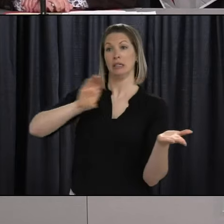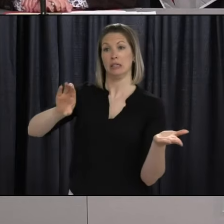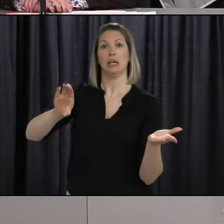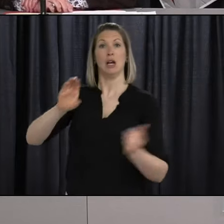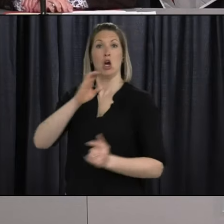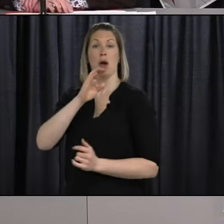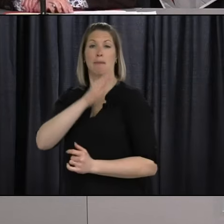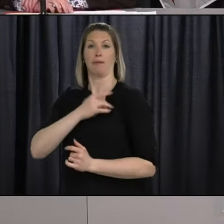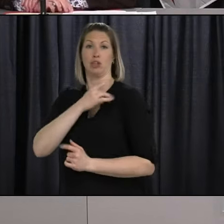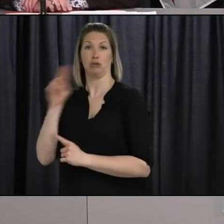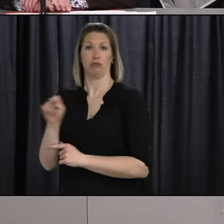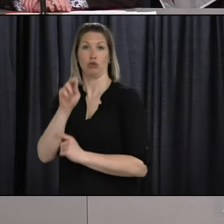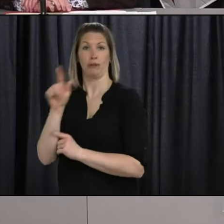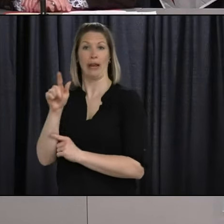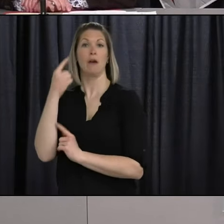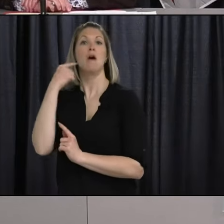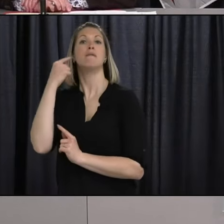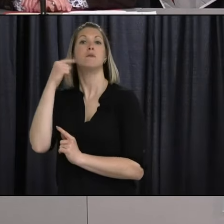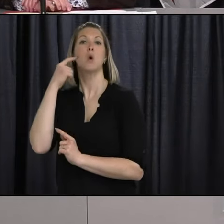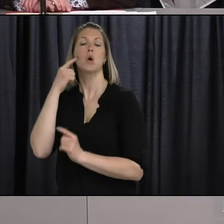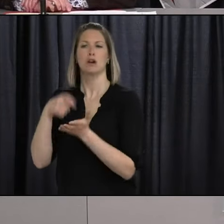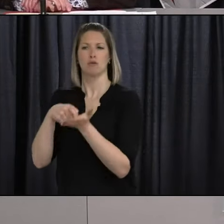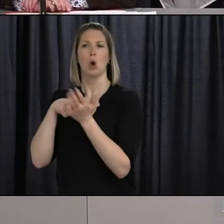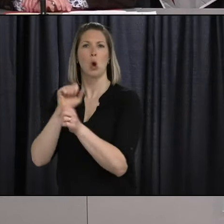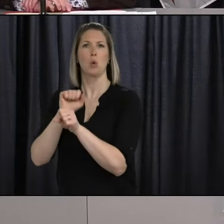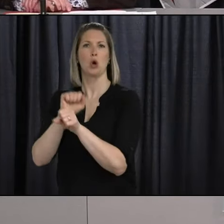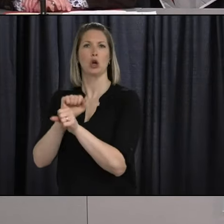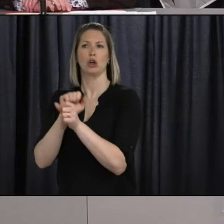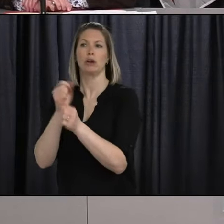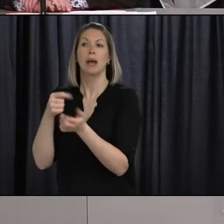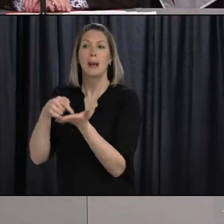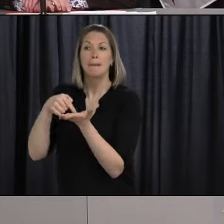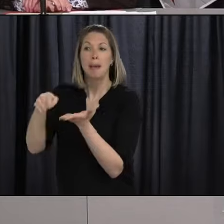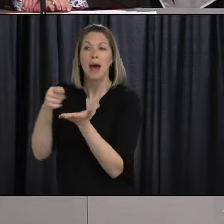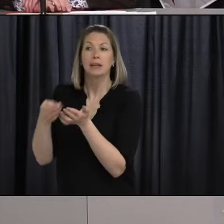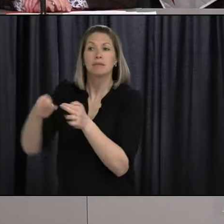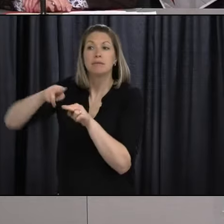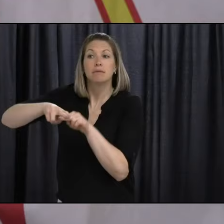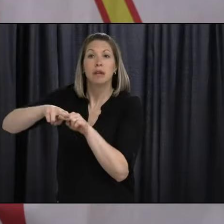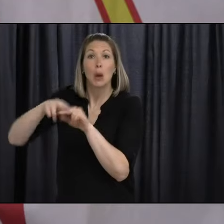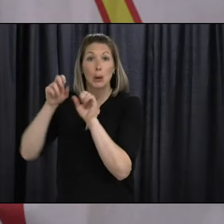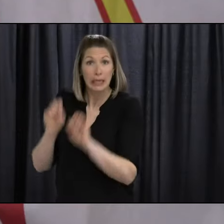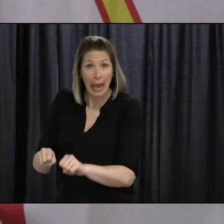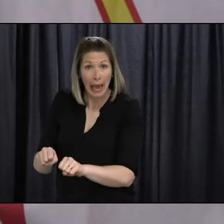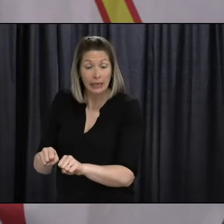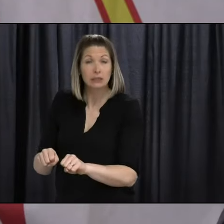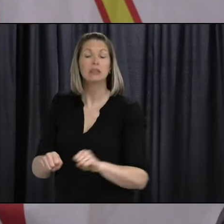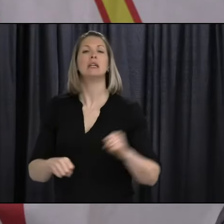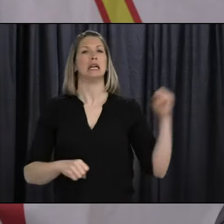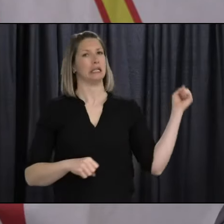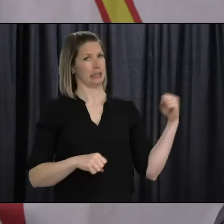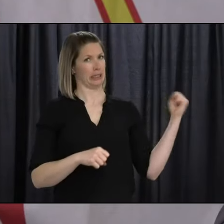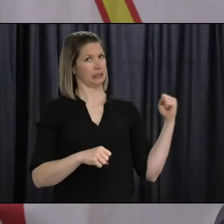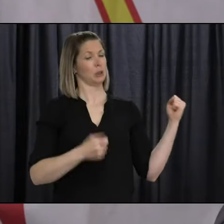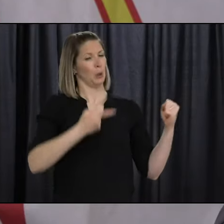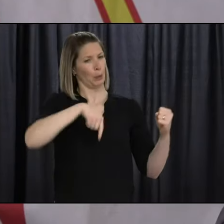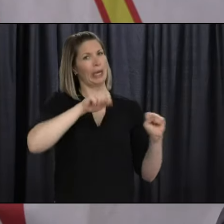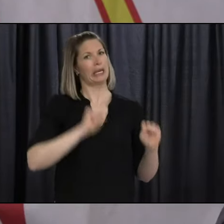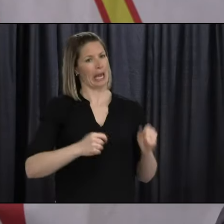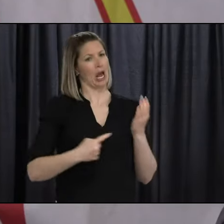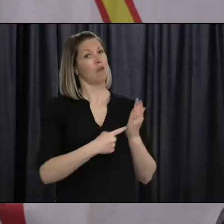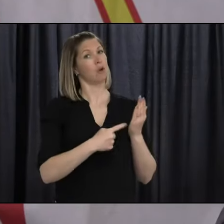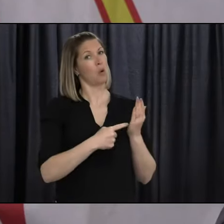government. How much and can the province afford to do this? No, we can afford to participate. It's a cost-shared arrangement, but there's a